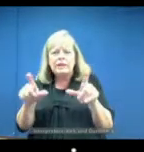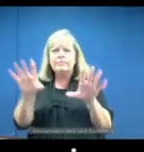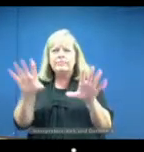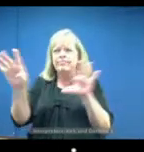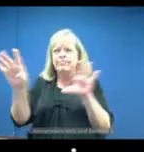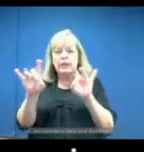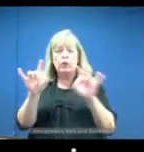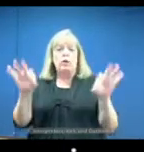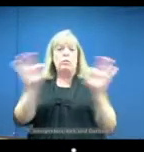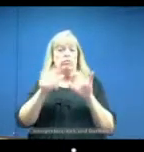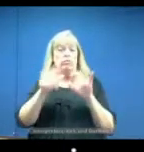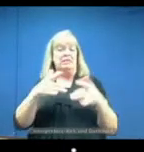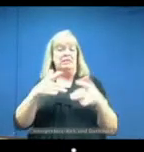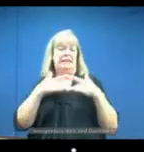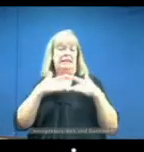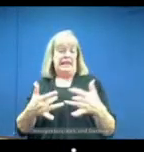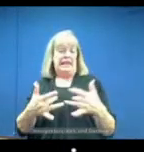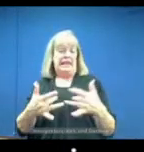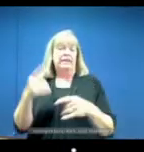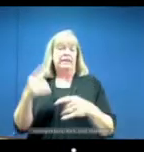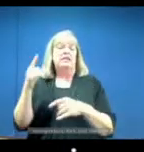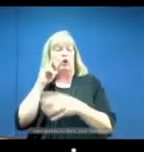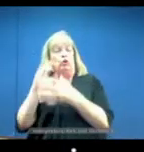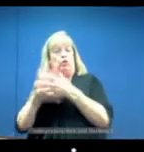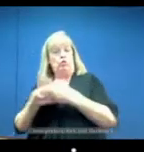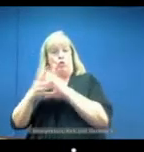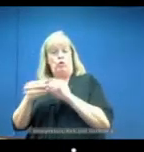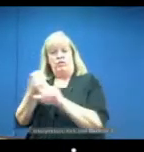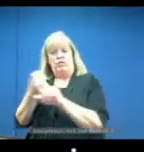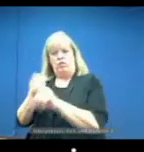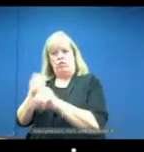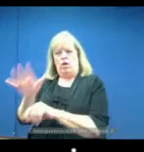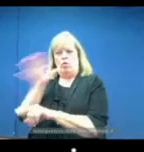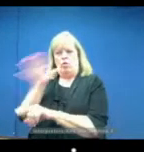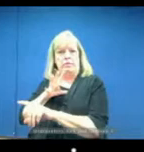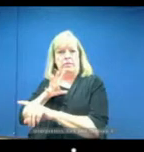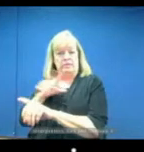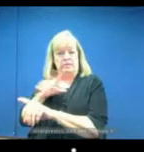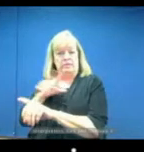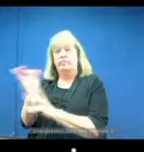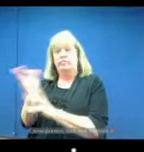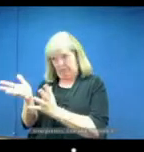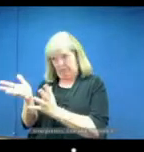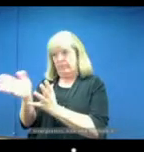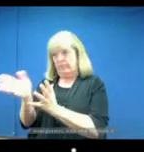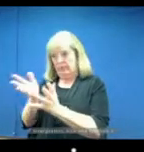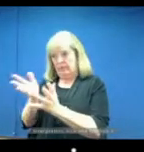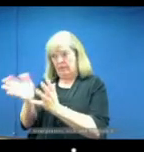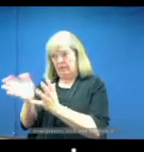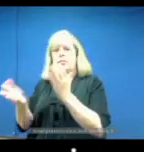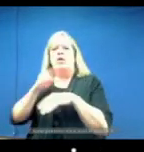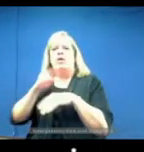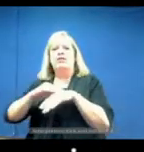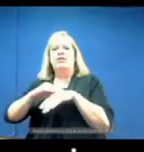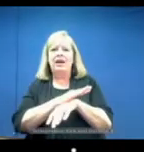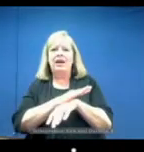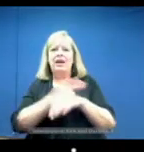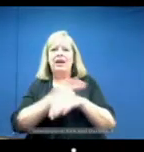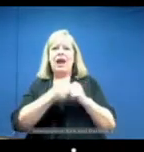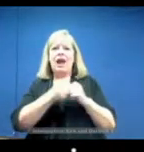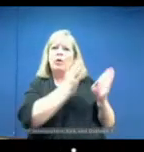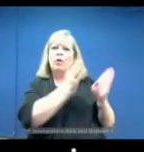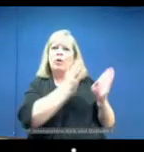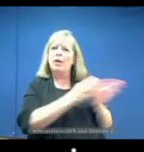usually first, it might affect how you prep with the other side. So you have to be really cognizant of